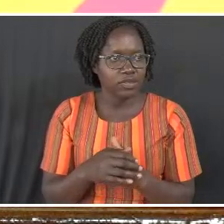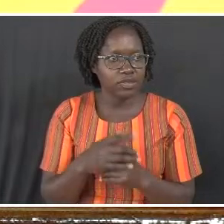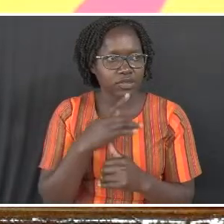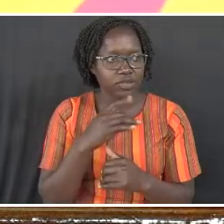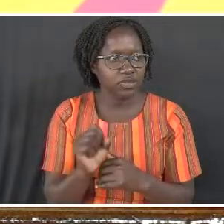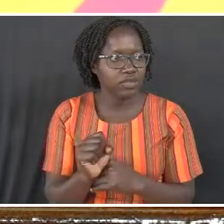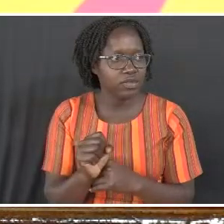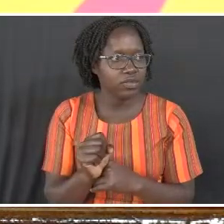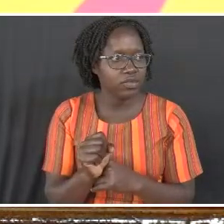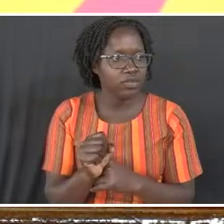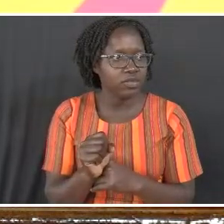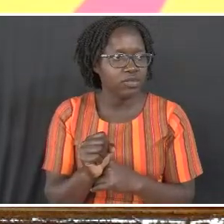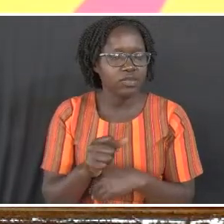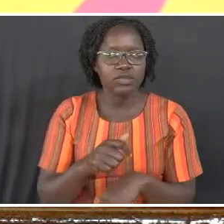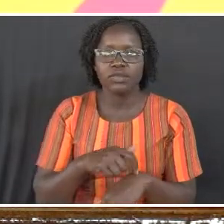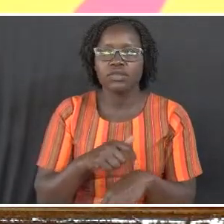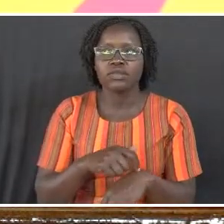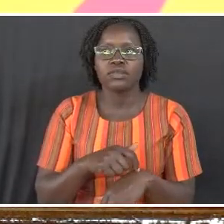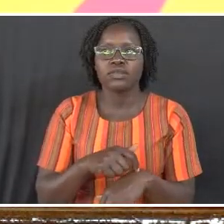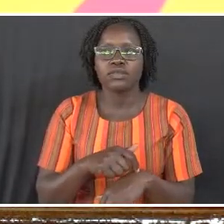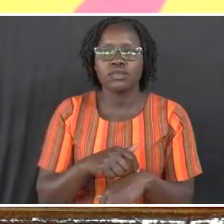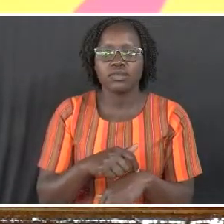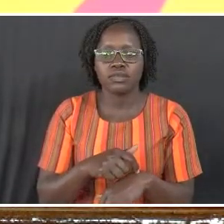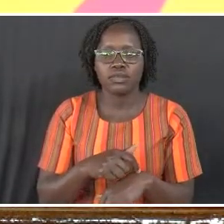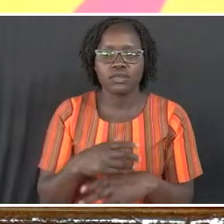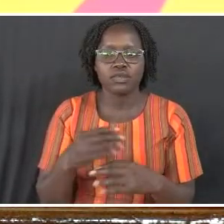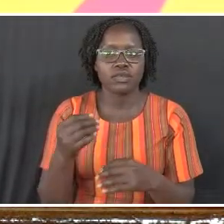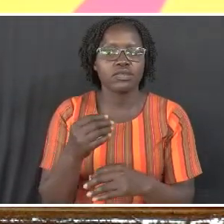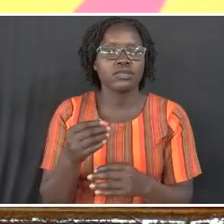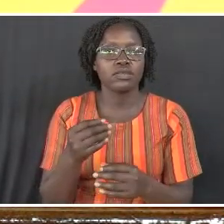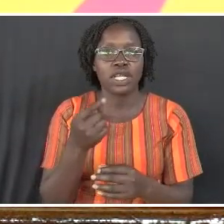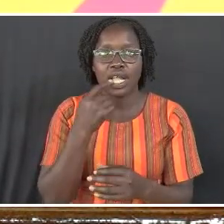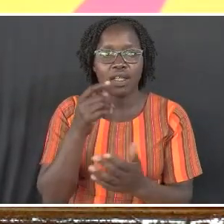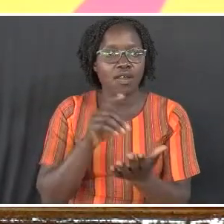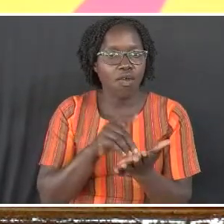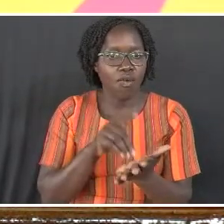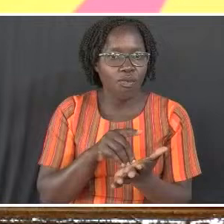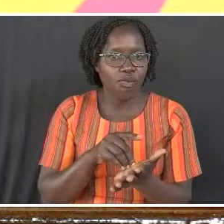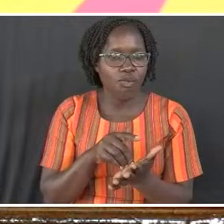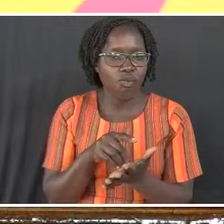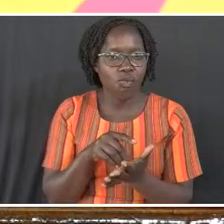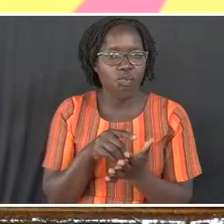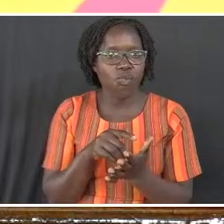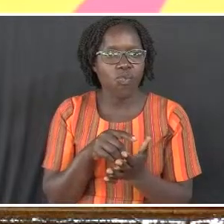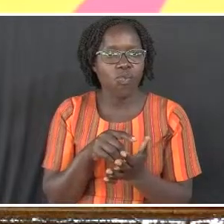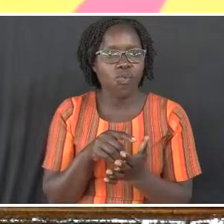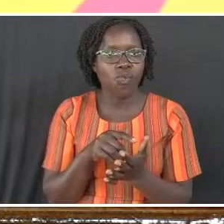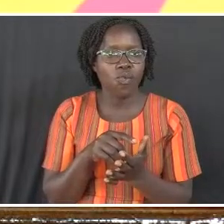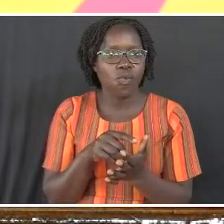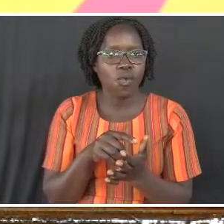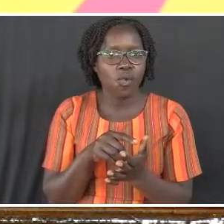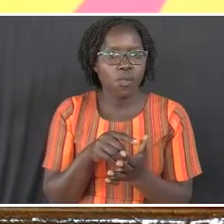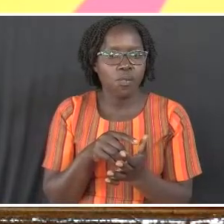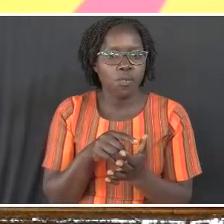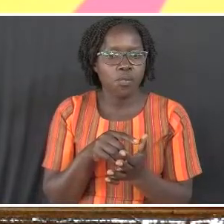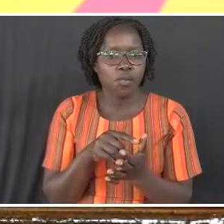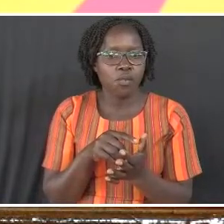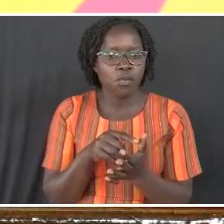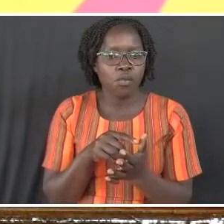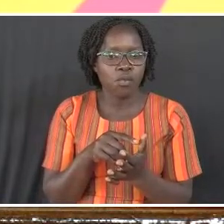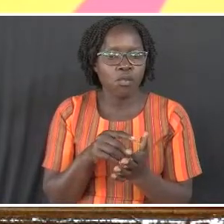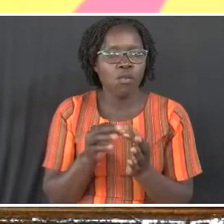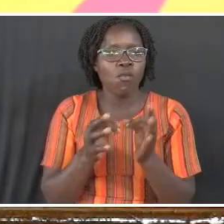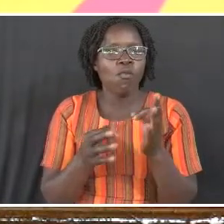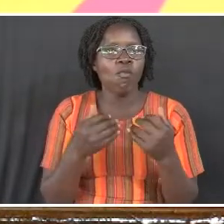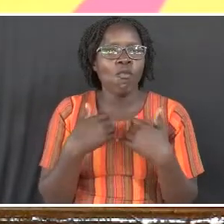So when to visit the dentist? So when are you supposed to visit the dentist? One, if